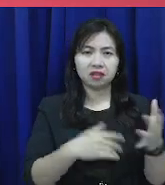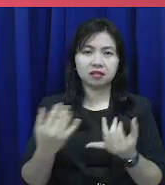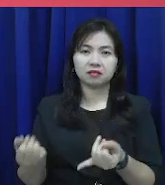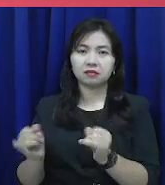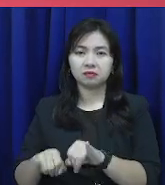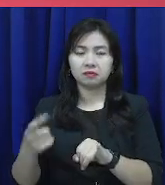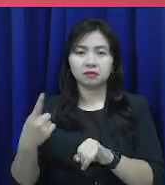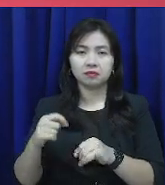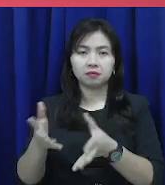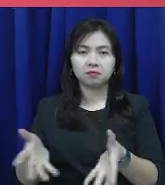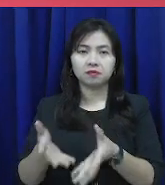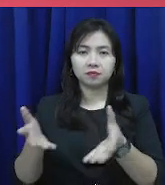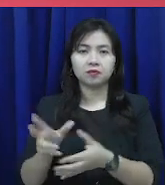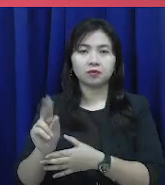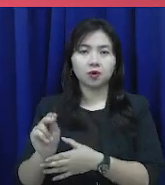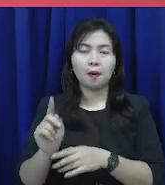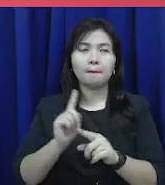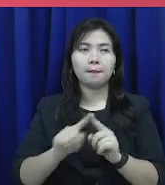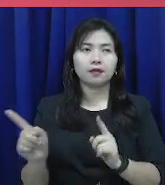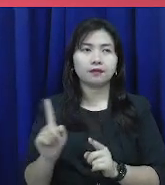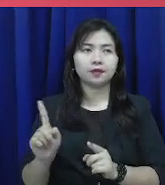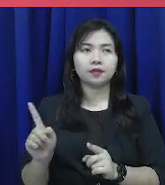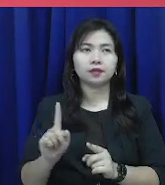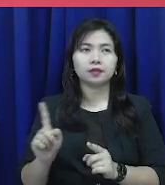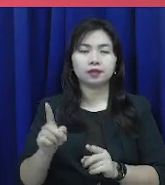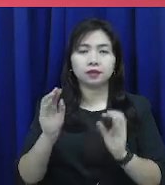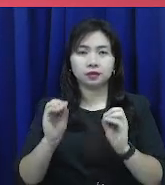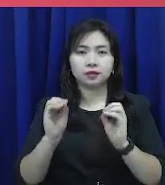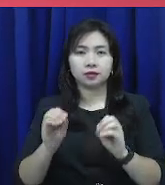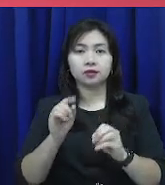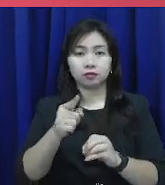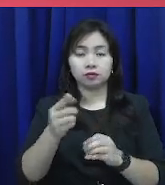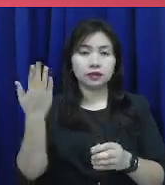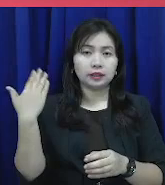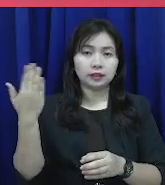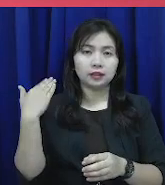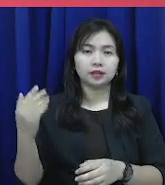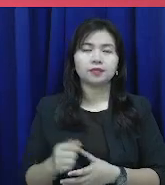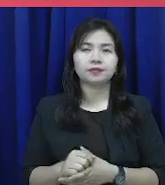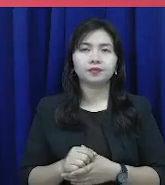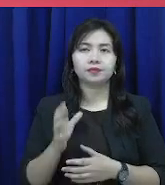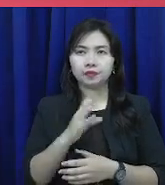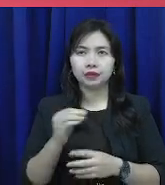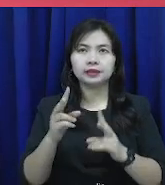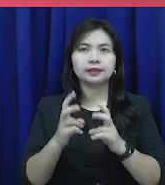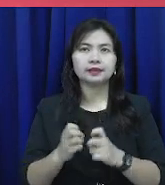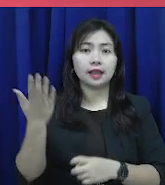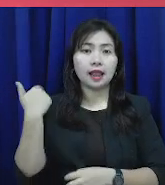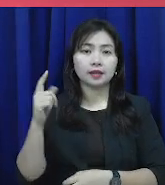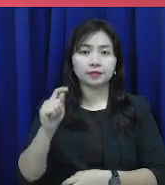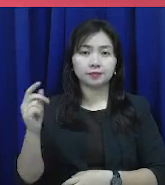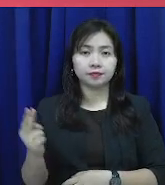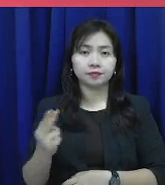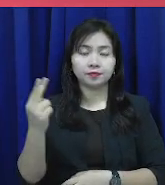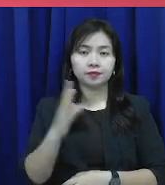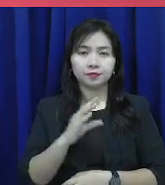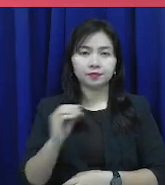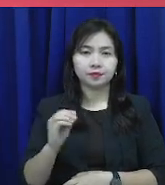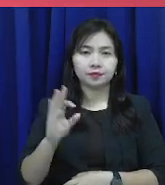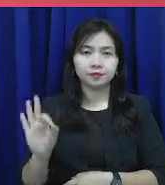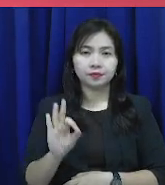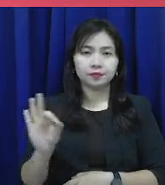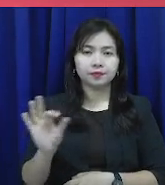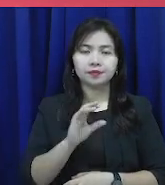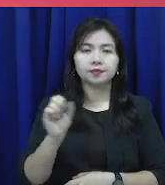sa mga narinig na po natin from the past episodes of the Baptist launch ng Tuesday and even last Thursday and even Friday ay